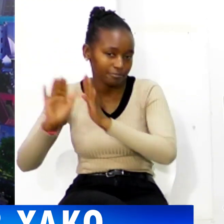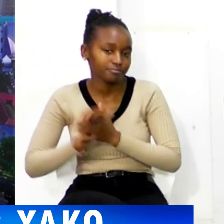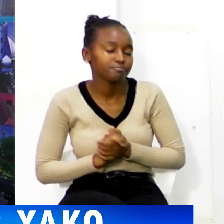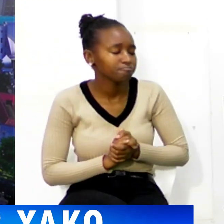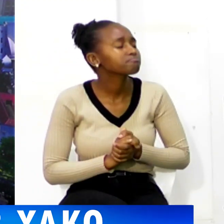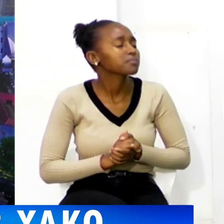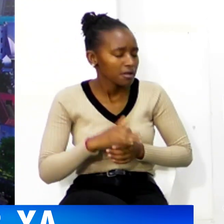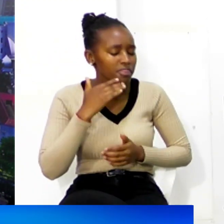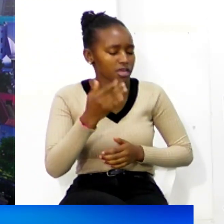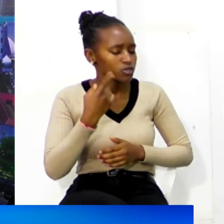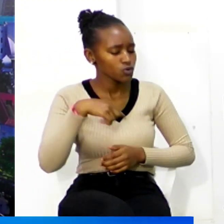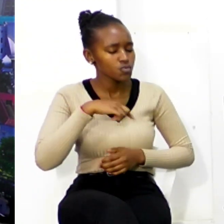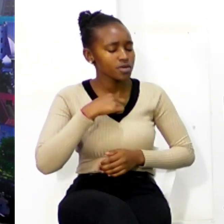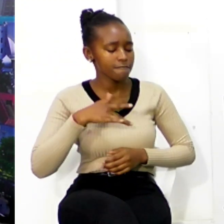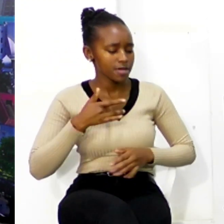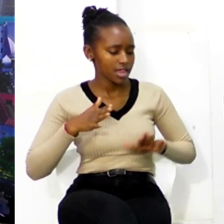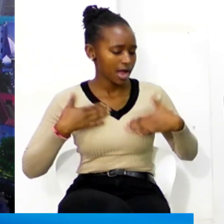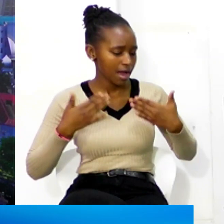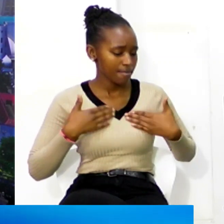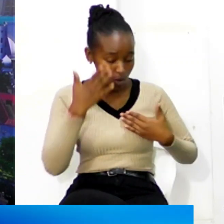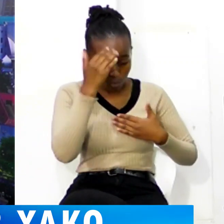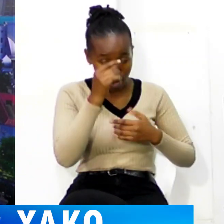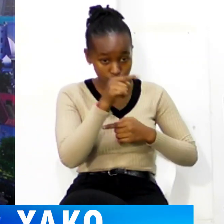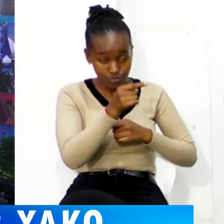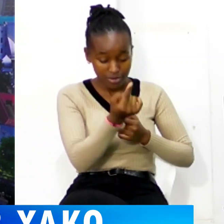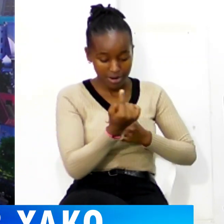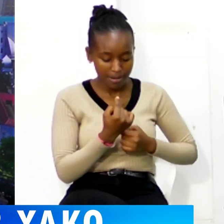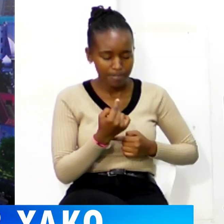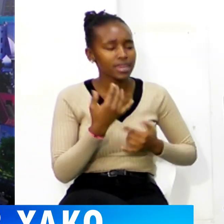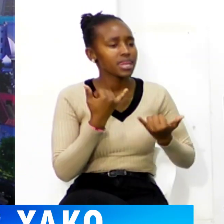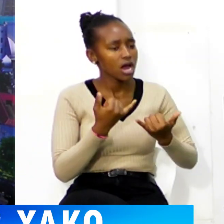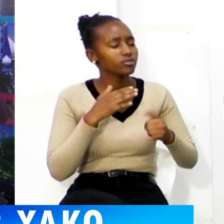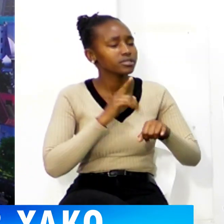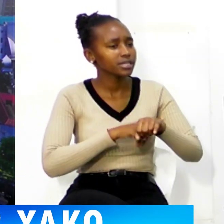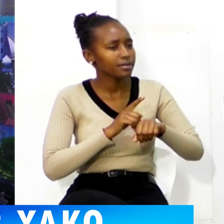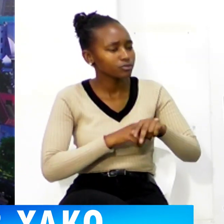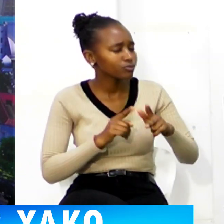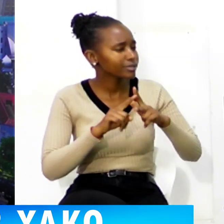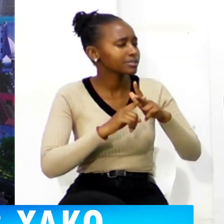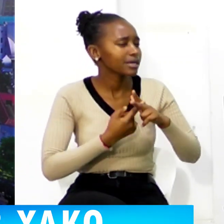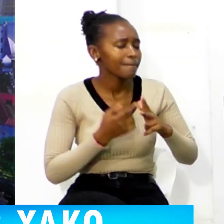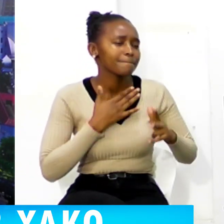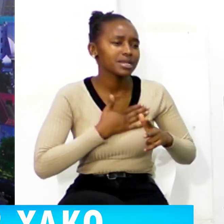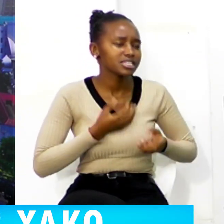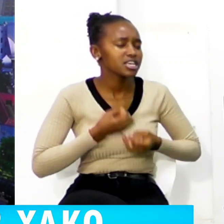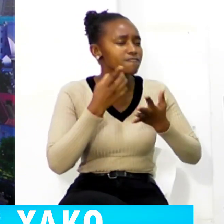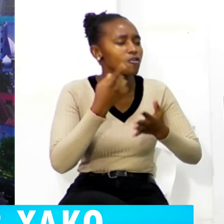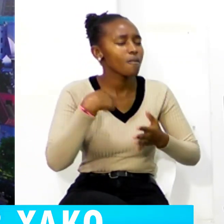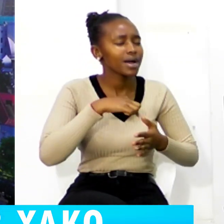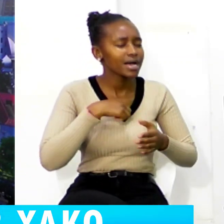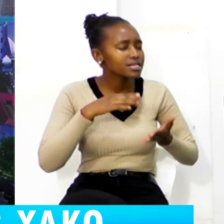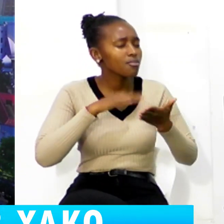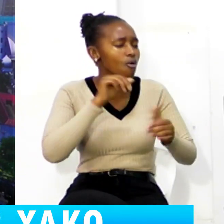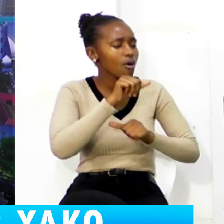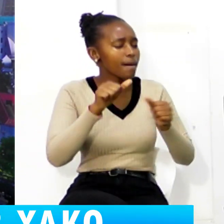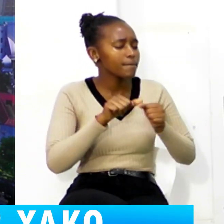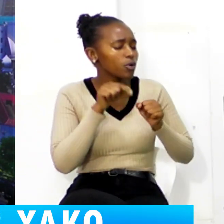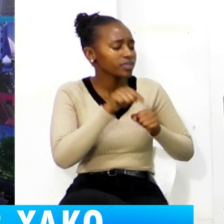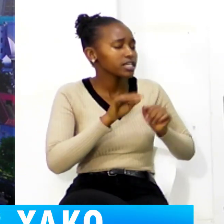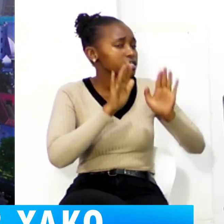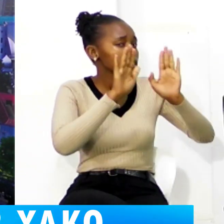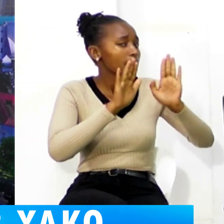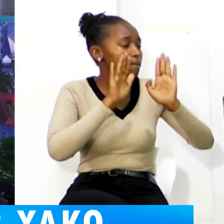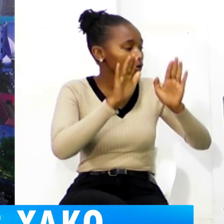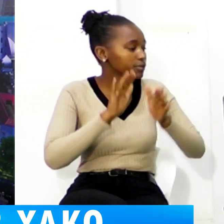So just to start us off, you can tell us what is update token Yako campaign. Okay,